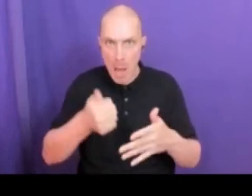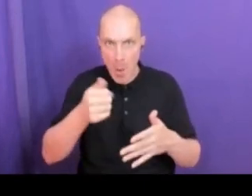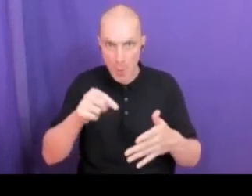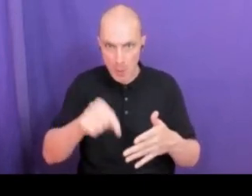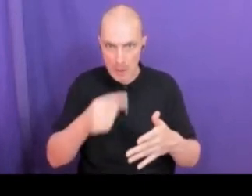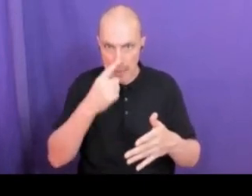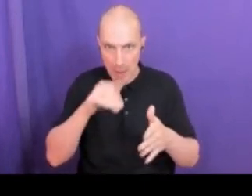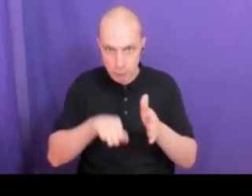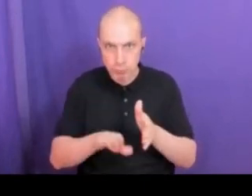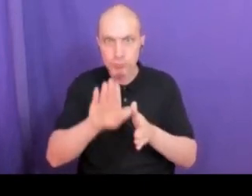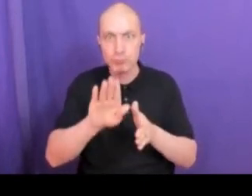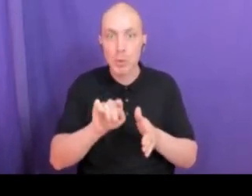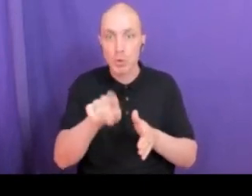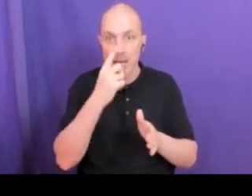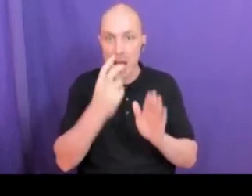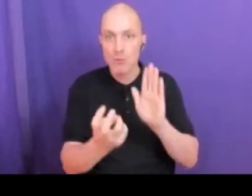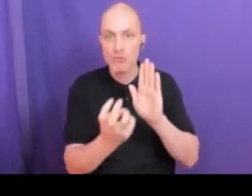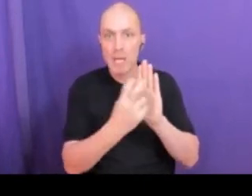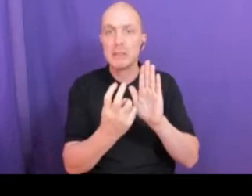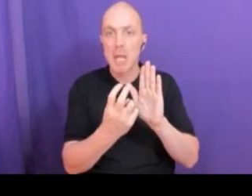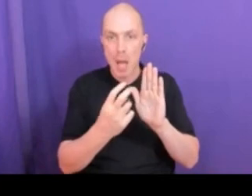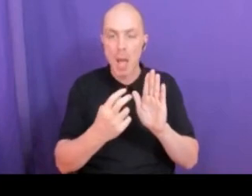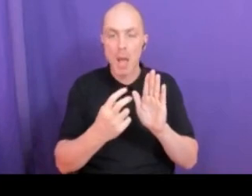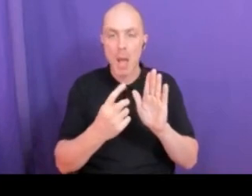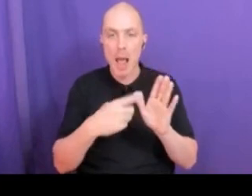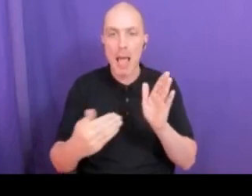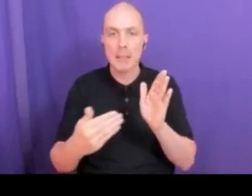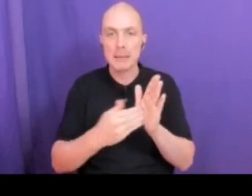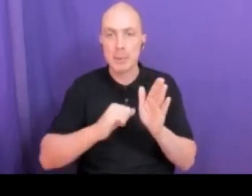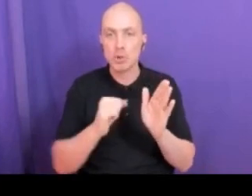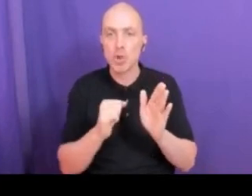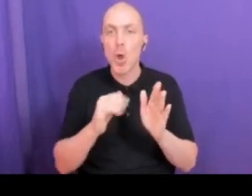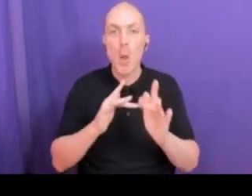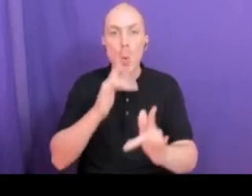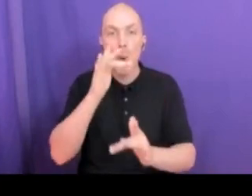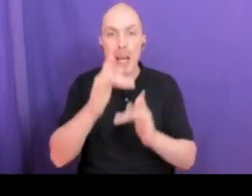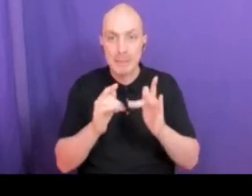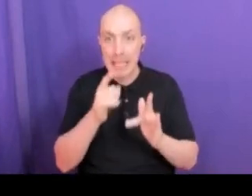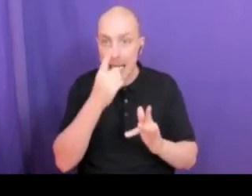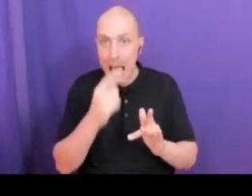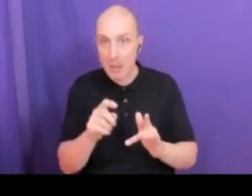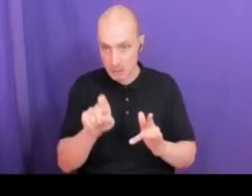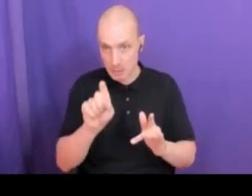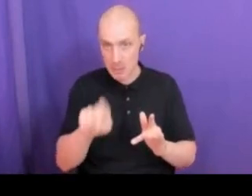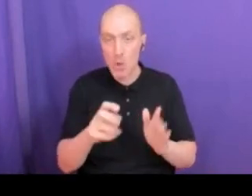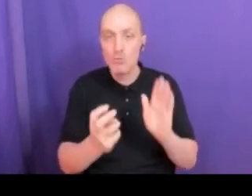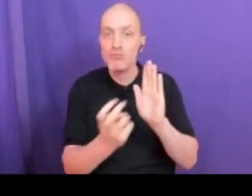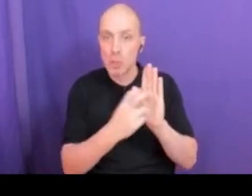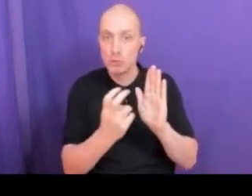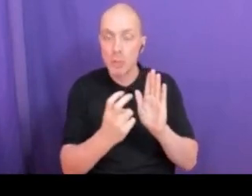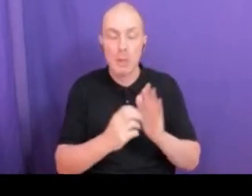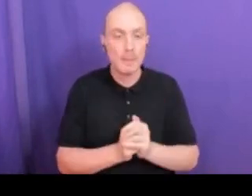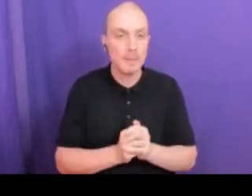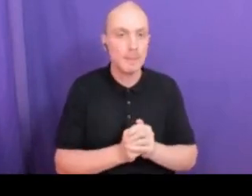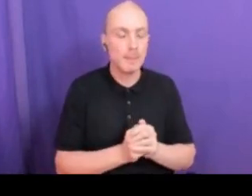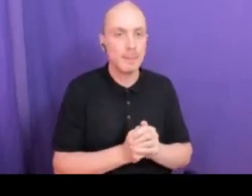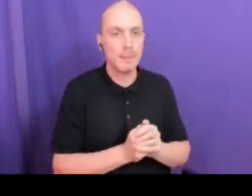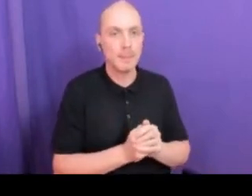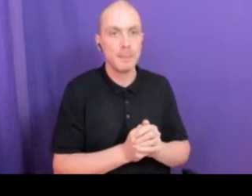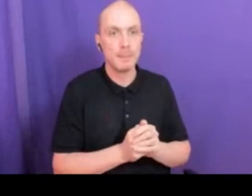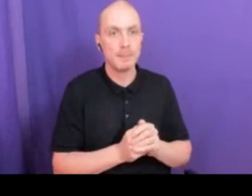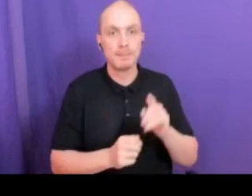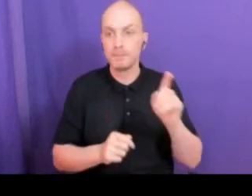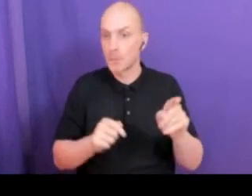via Alzheimer Scotland website. Yeah. The other question we've got coming through here is more of a comment really from Willie, just saying